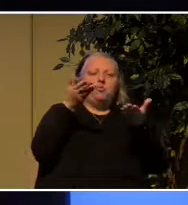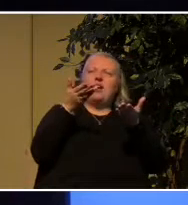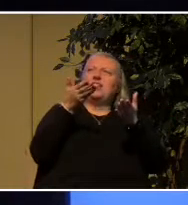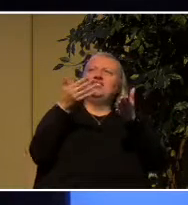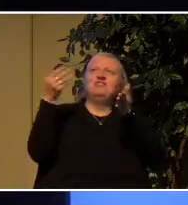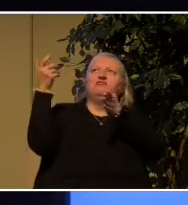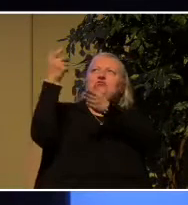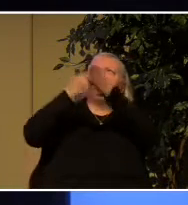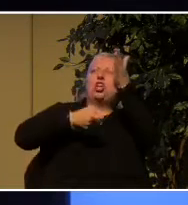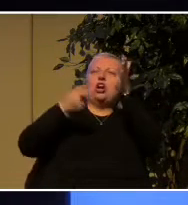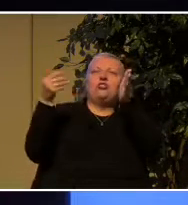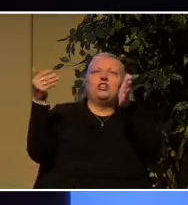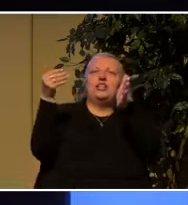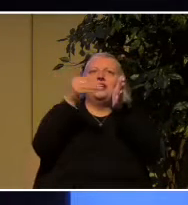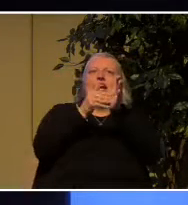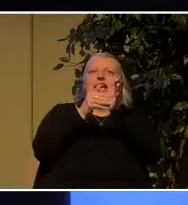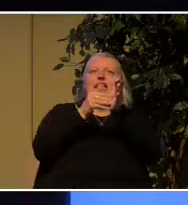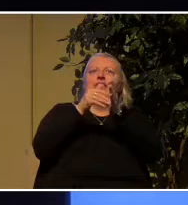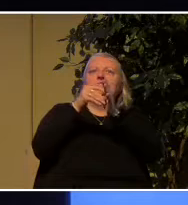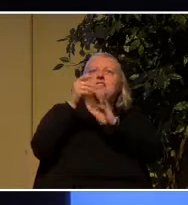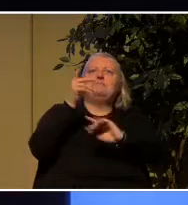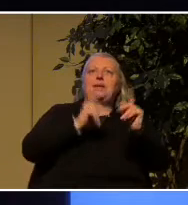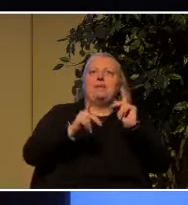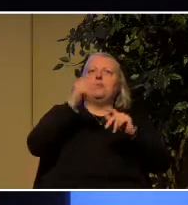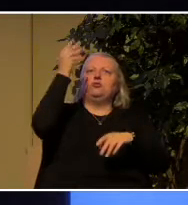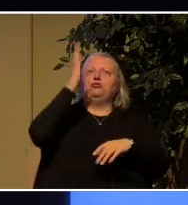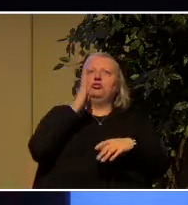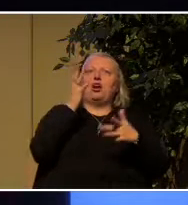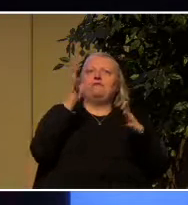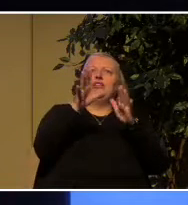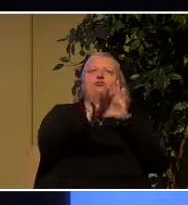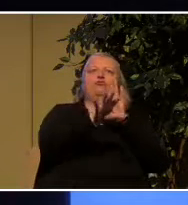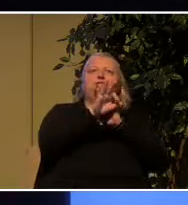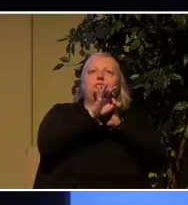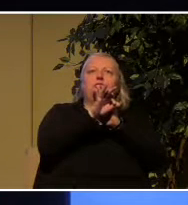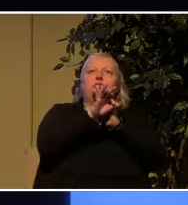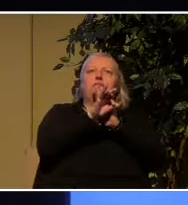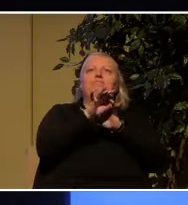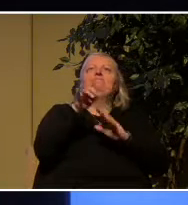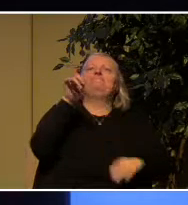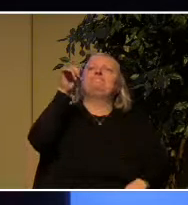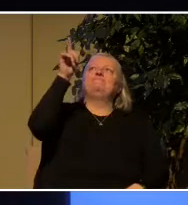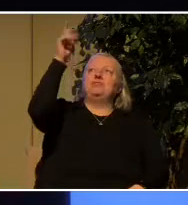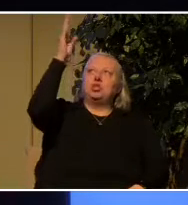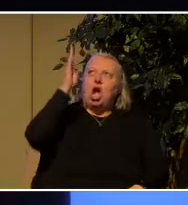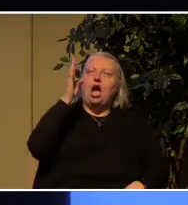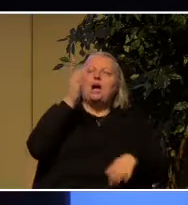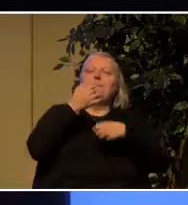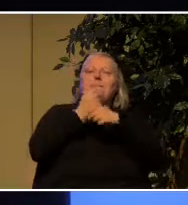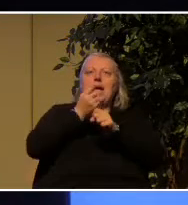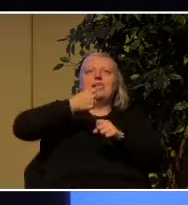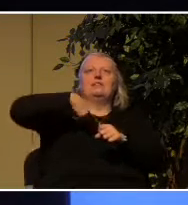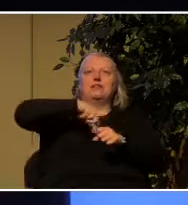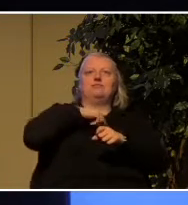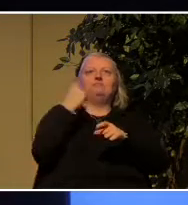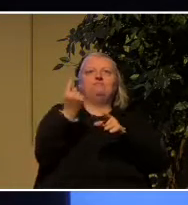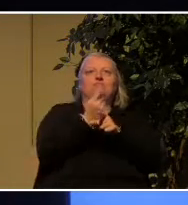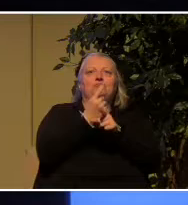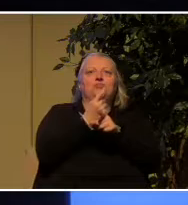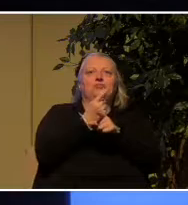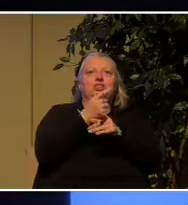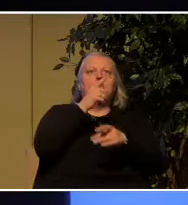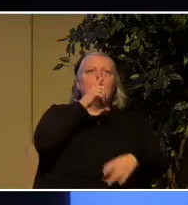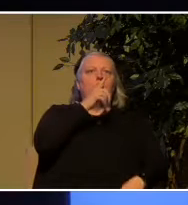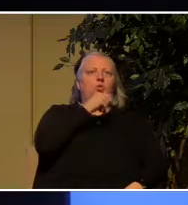charge against those whom God has chosen it is God who justifies who is